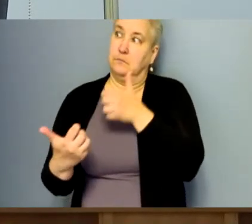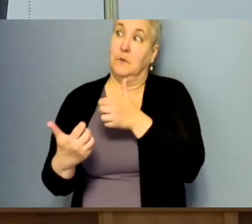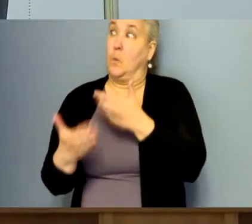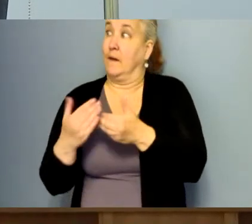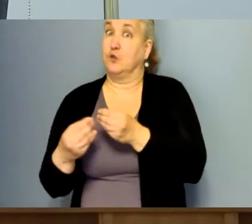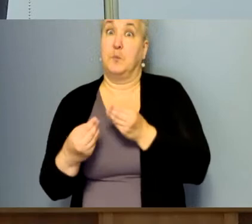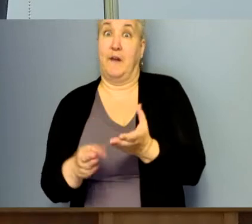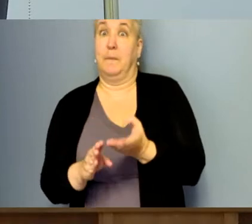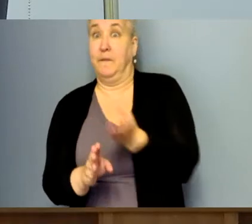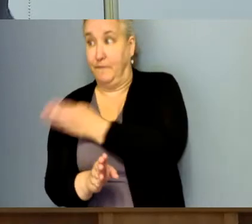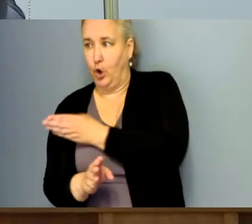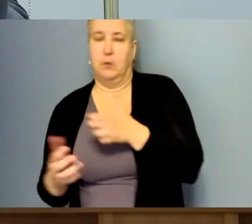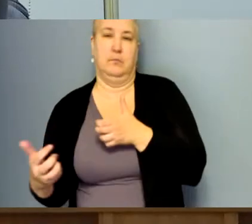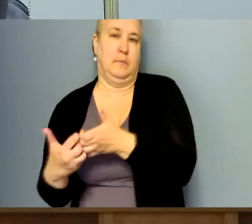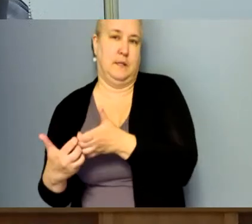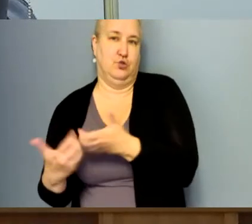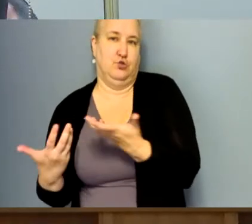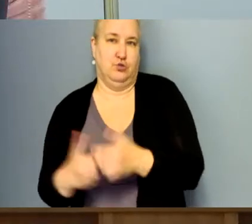before.